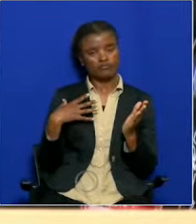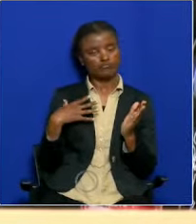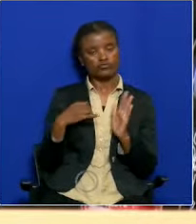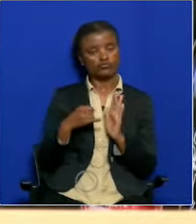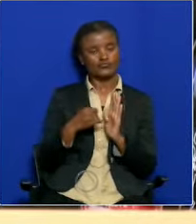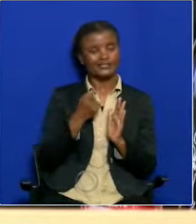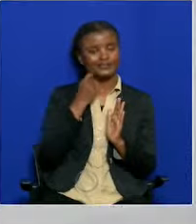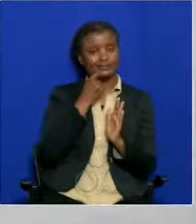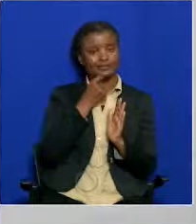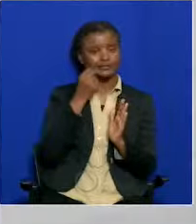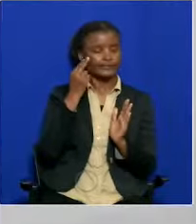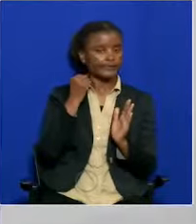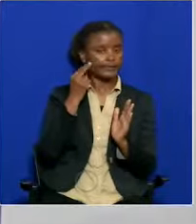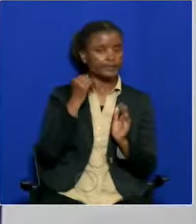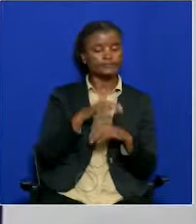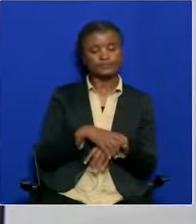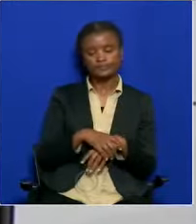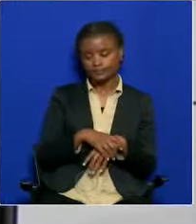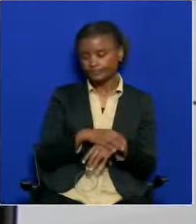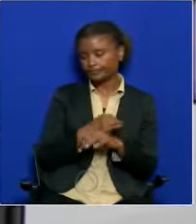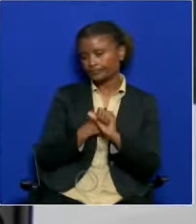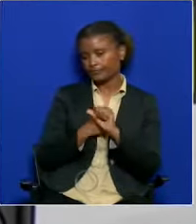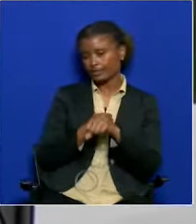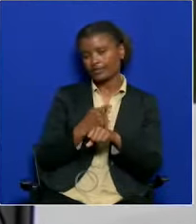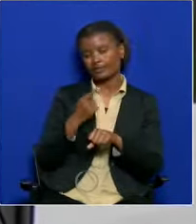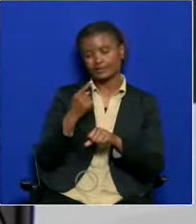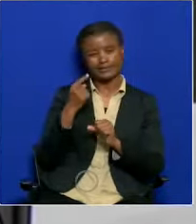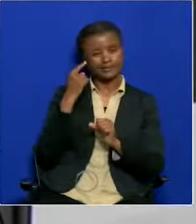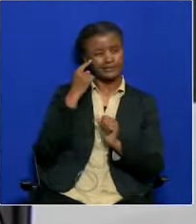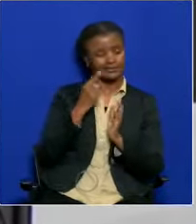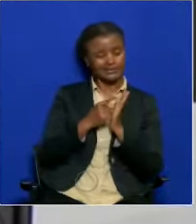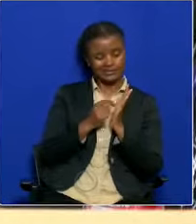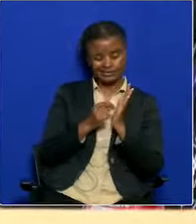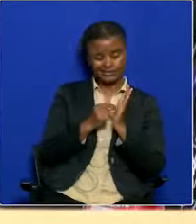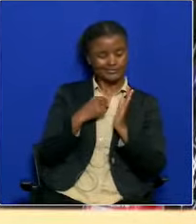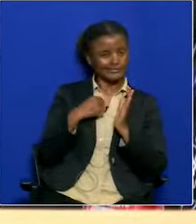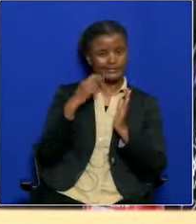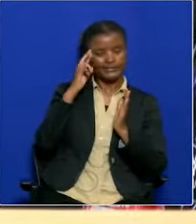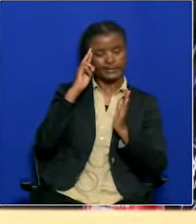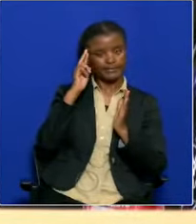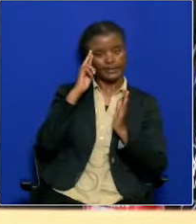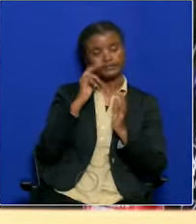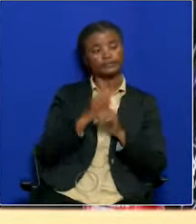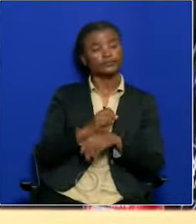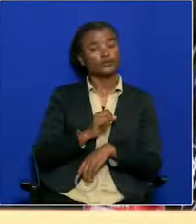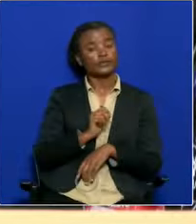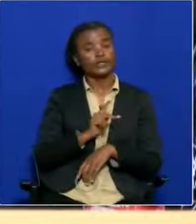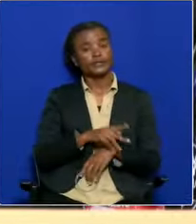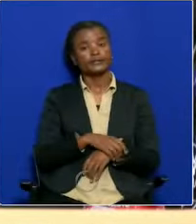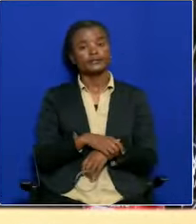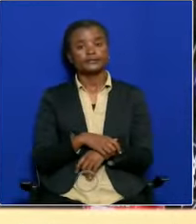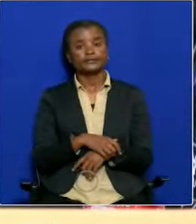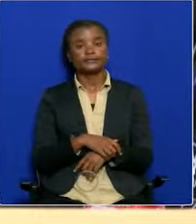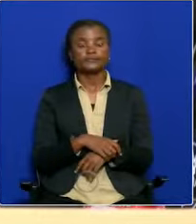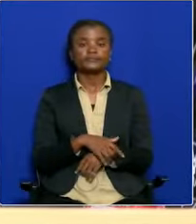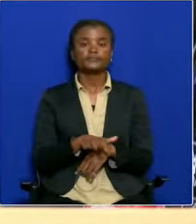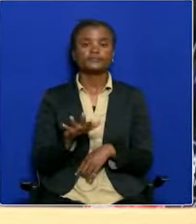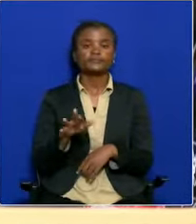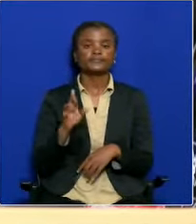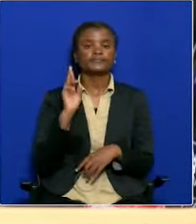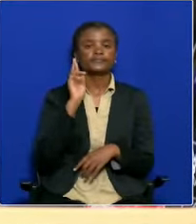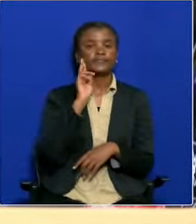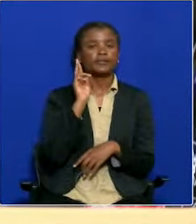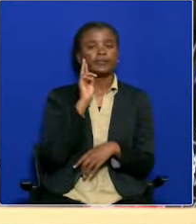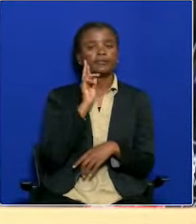Yeah, meaning I couldn't remember the date, but Okay. General, you recall that in